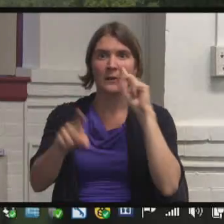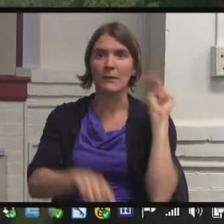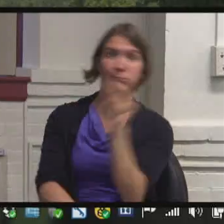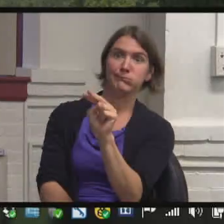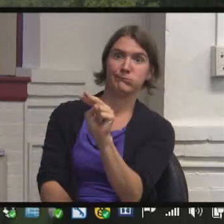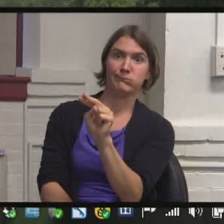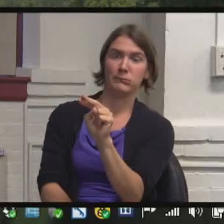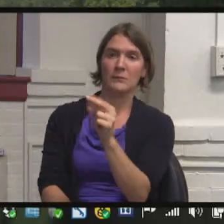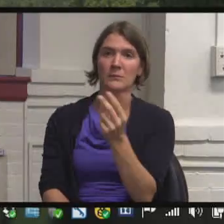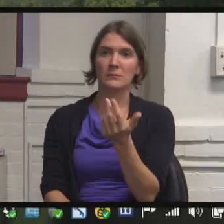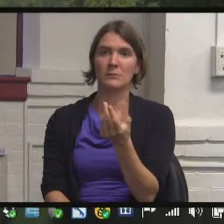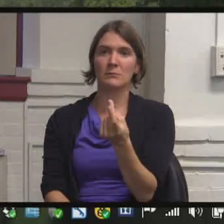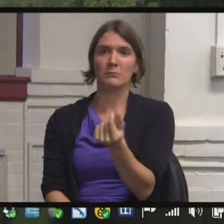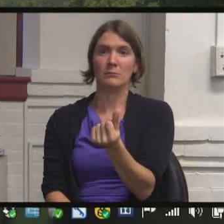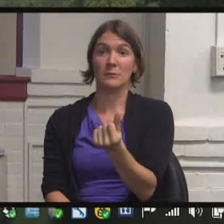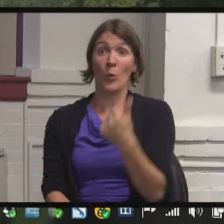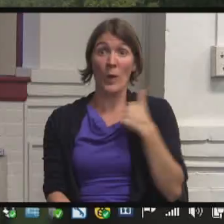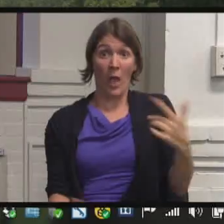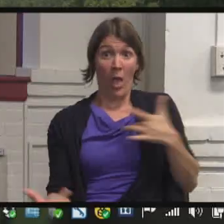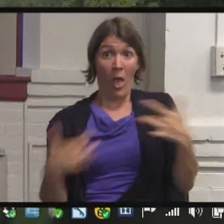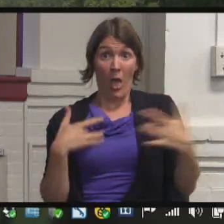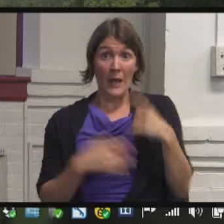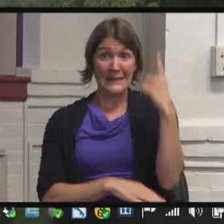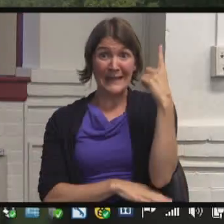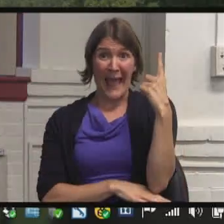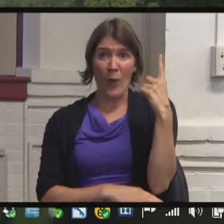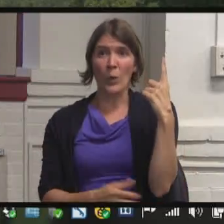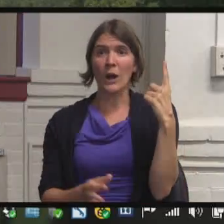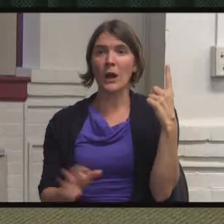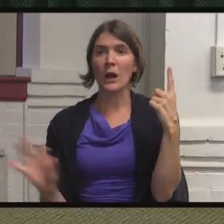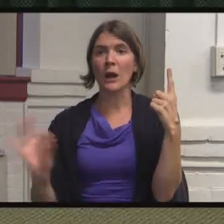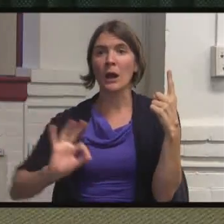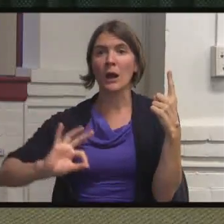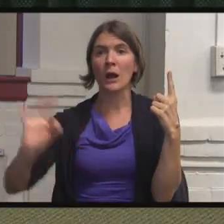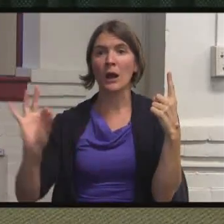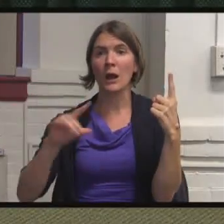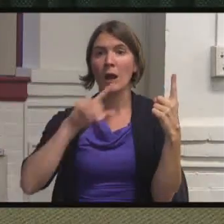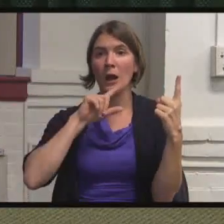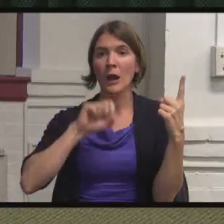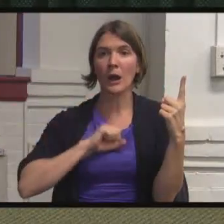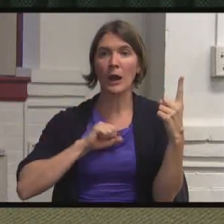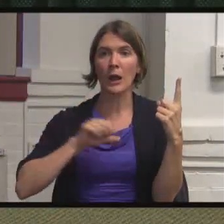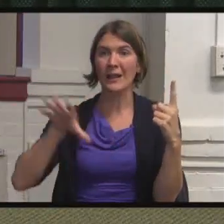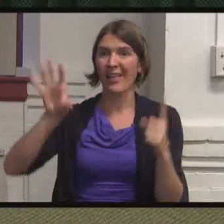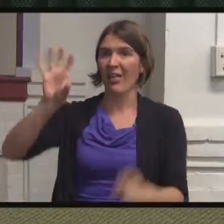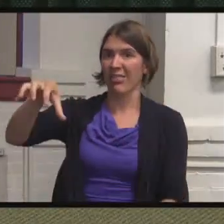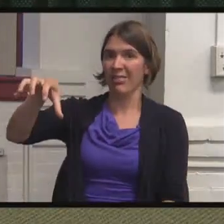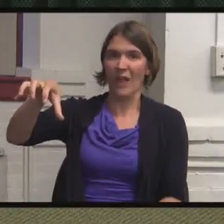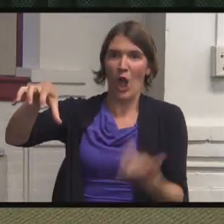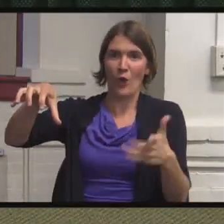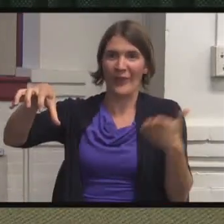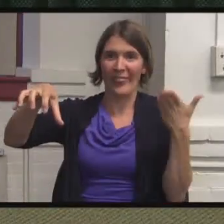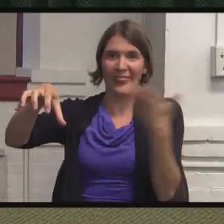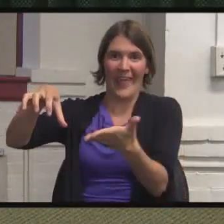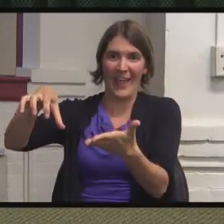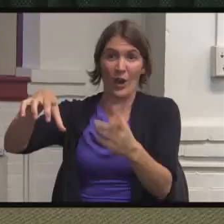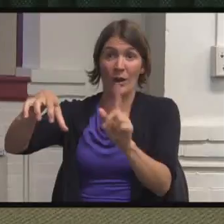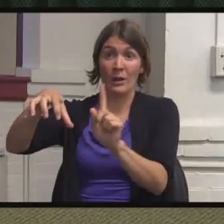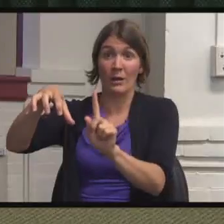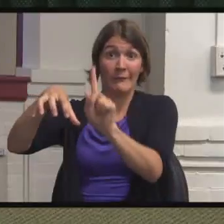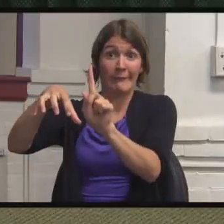that bridge. Right. And to worry about anything else that's going to provide any kind of service at all, to me, just